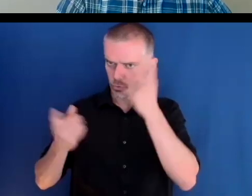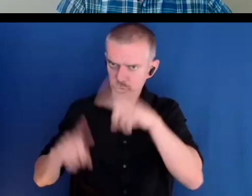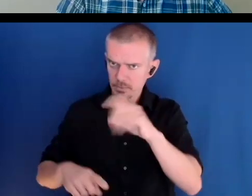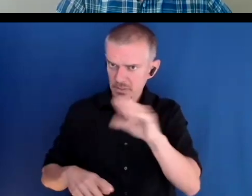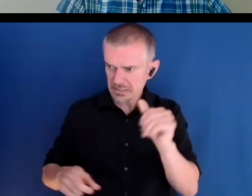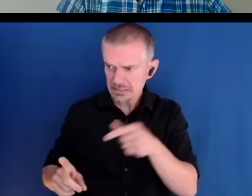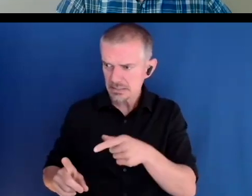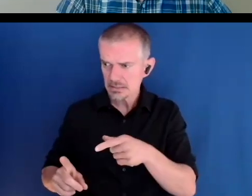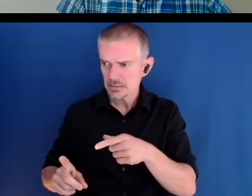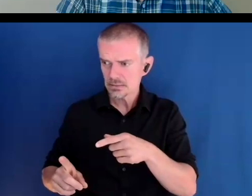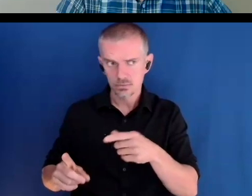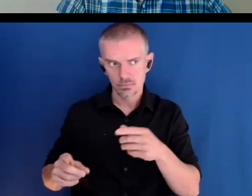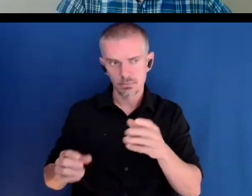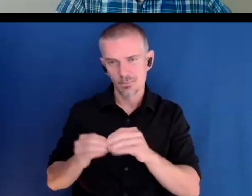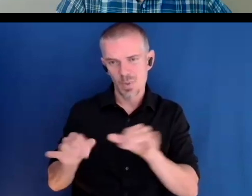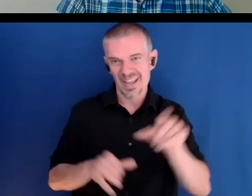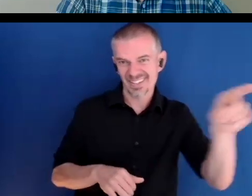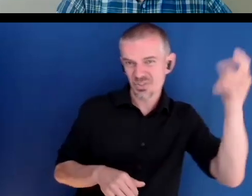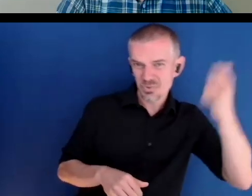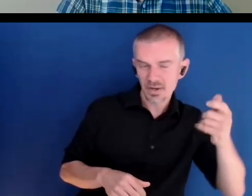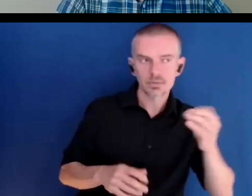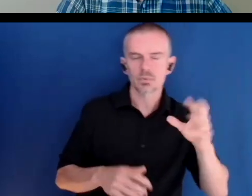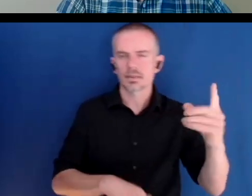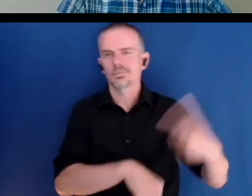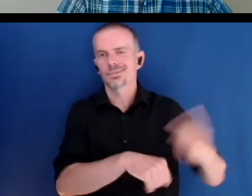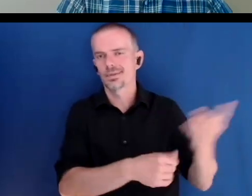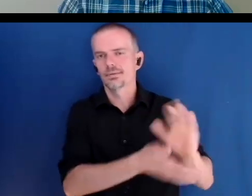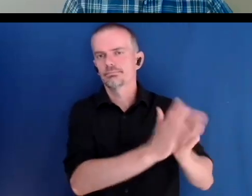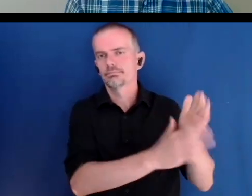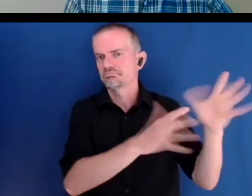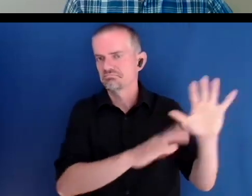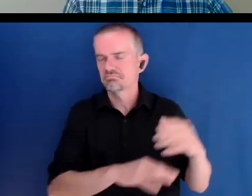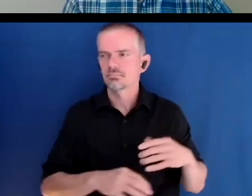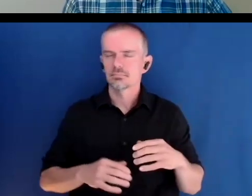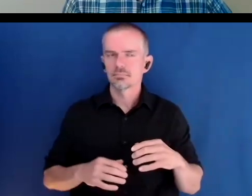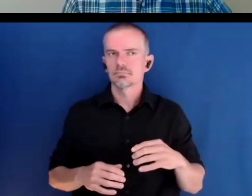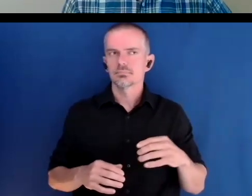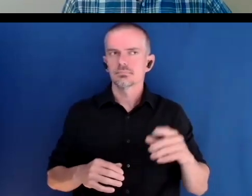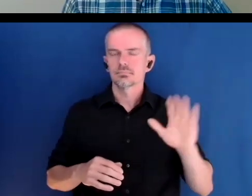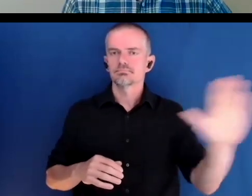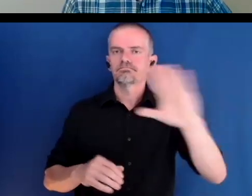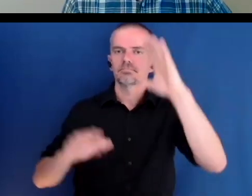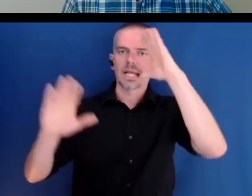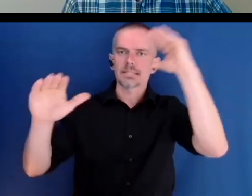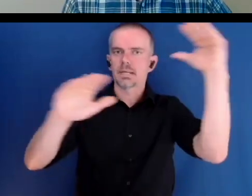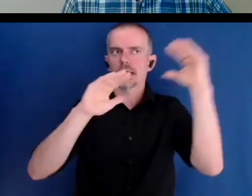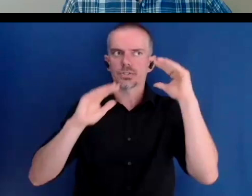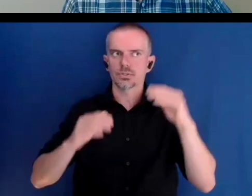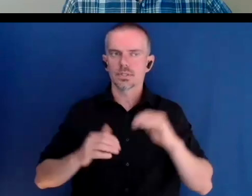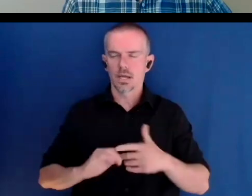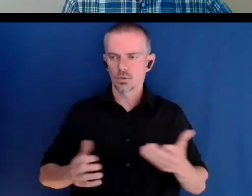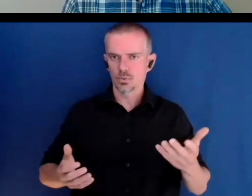be a one-off? How do we sort of balance the accountability expectations that we think are going to be existing between a